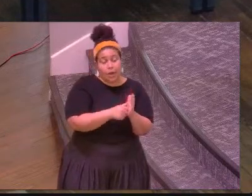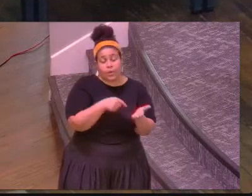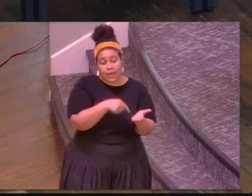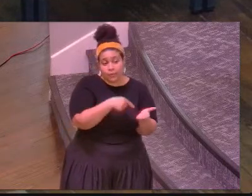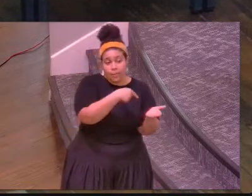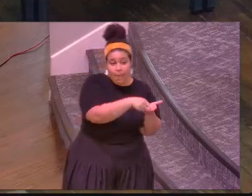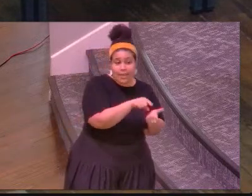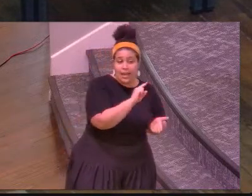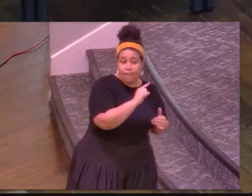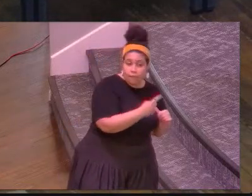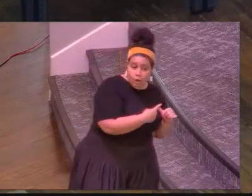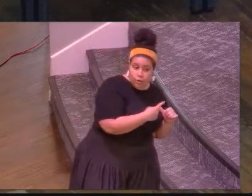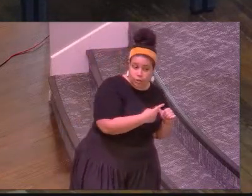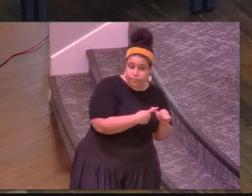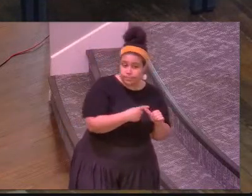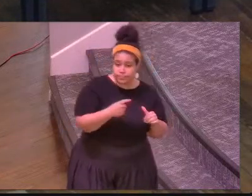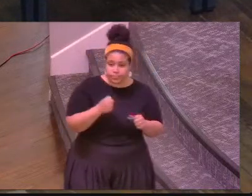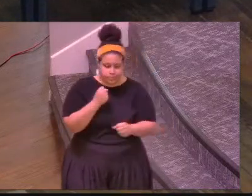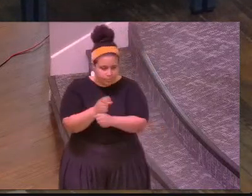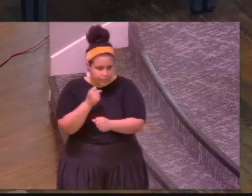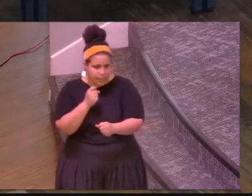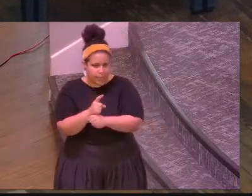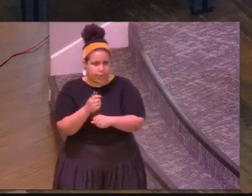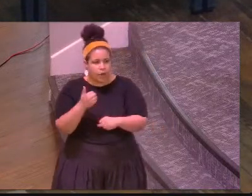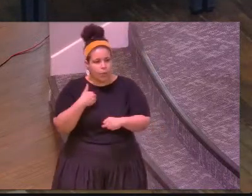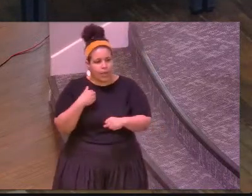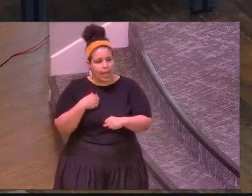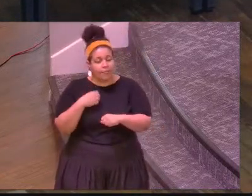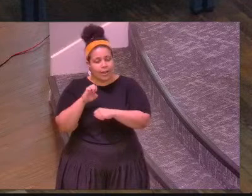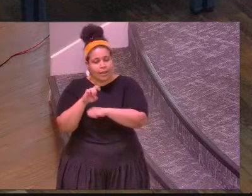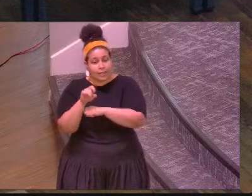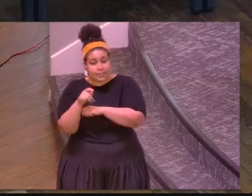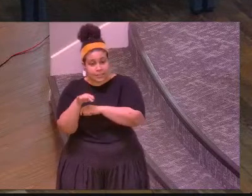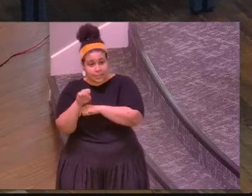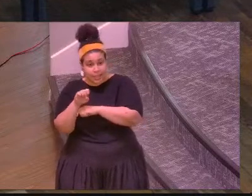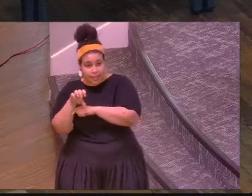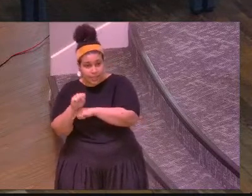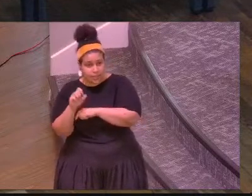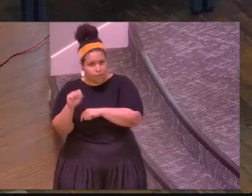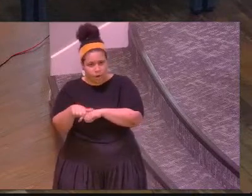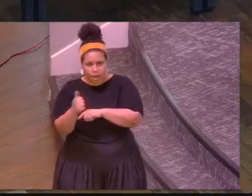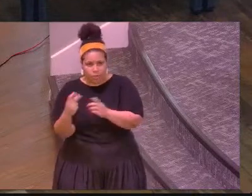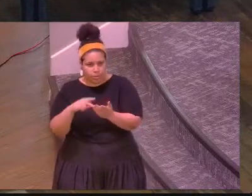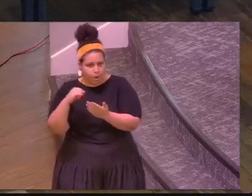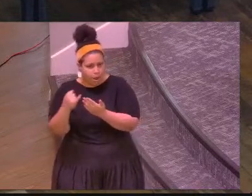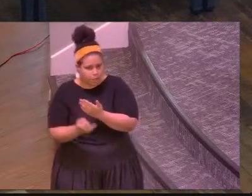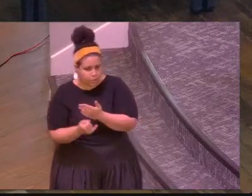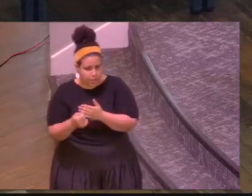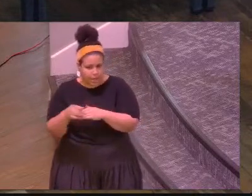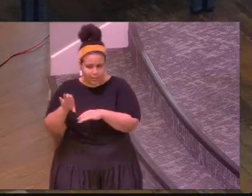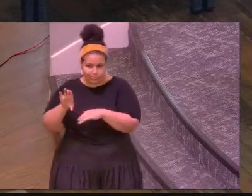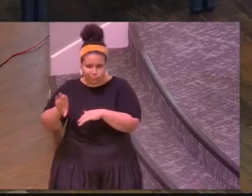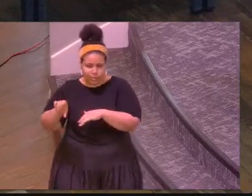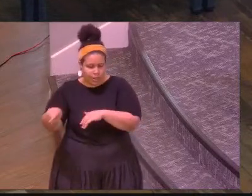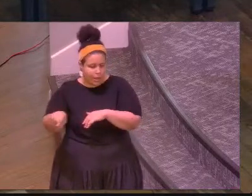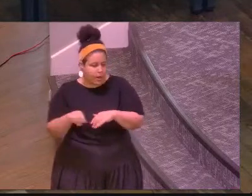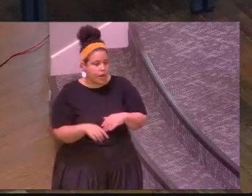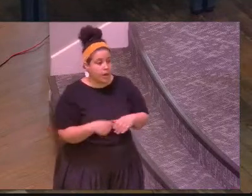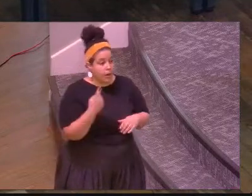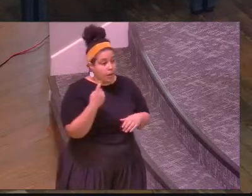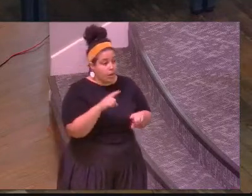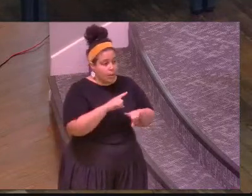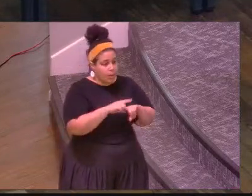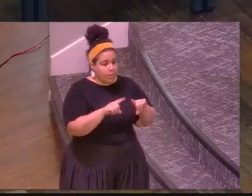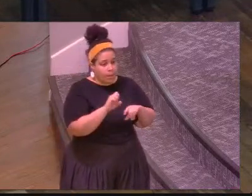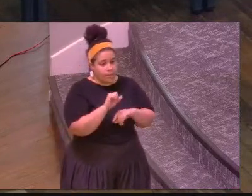to extend every year, there's excess. It'll be used for other projects. But your cap for sales tax collections is 175